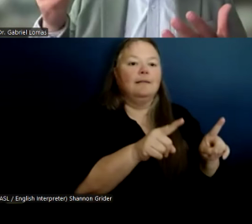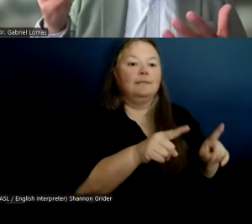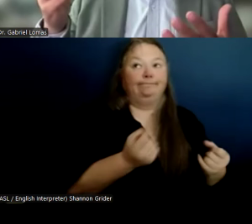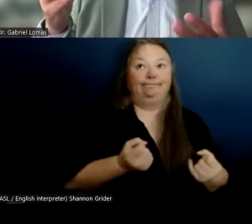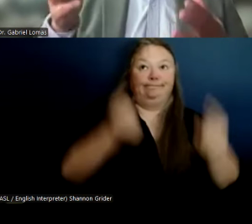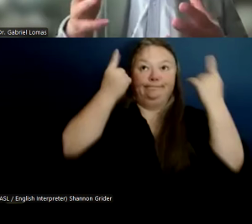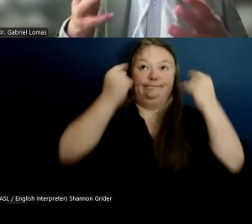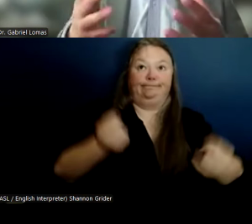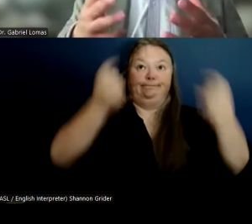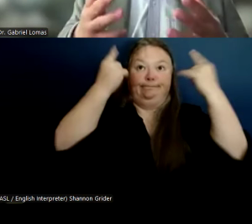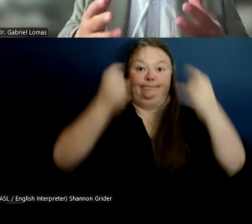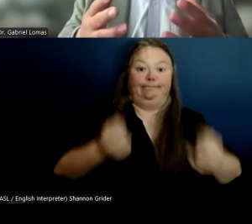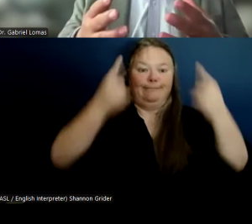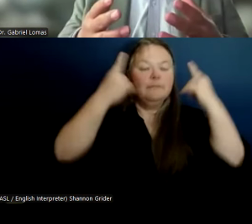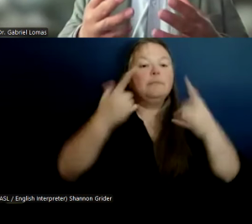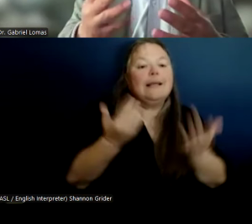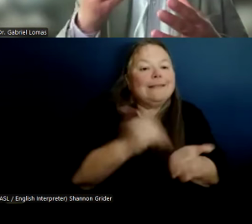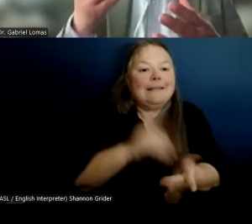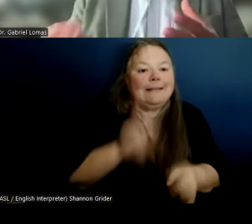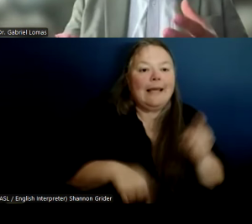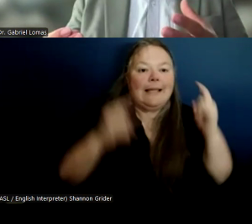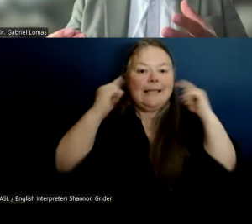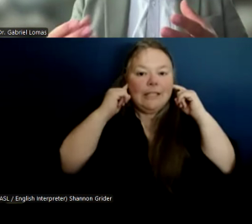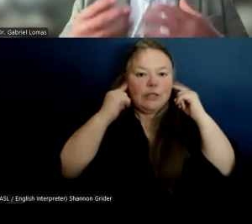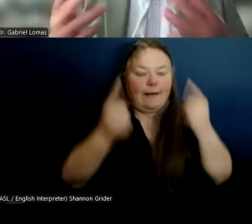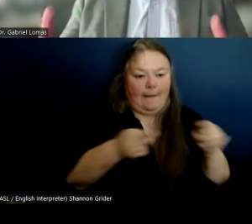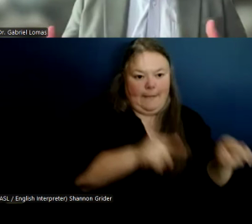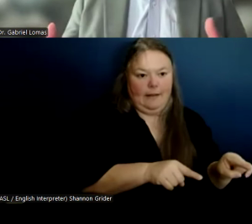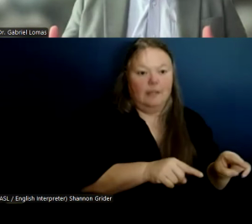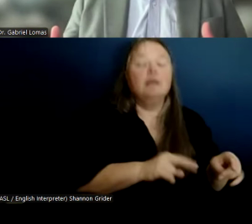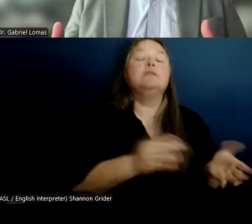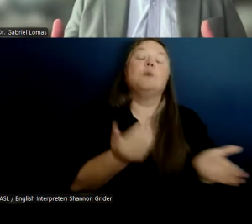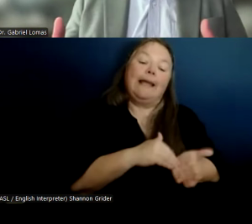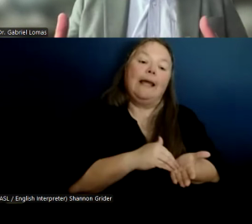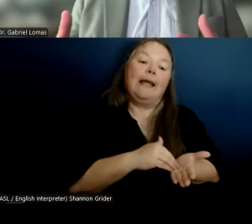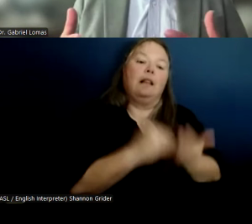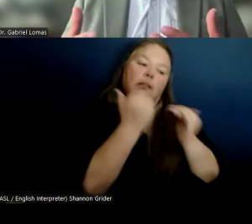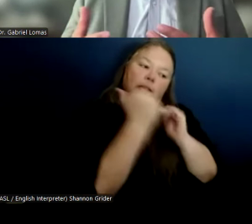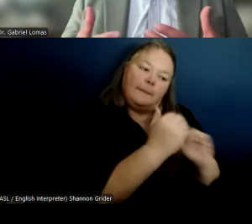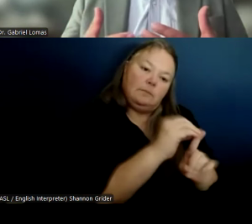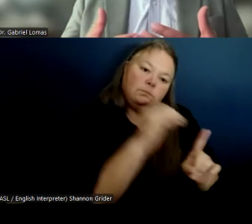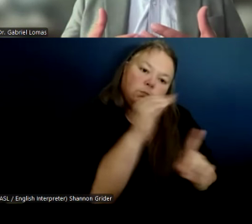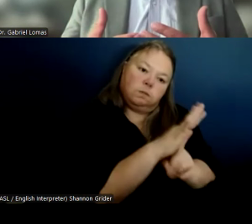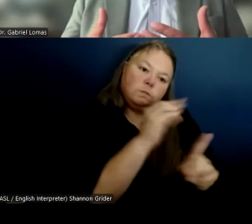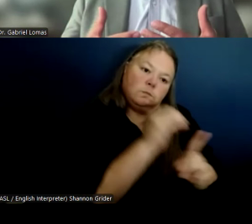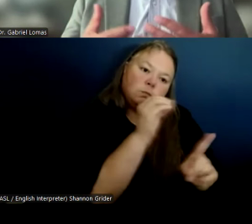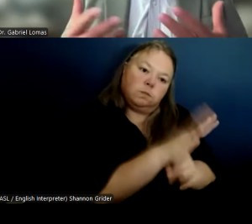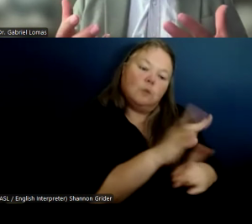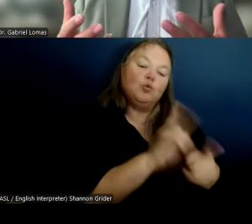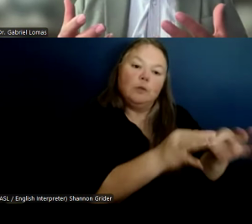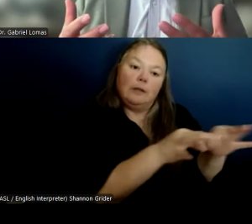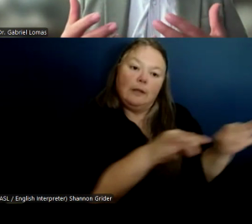And so ultimately, what's happening to them is that they're being deprived of exposure to language. And so